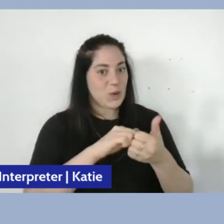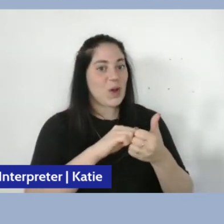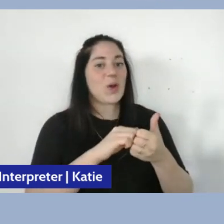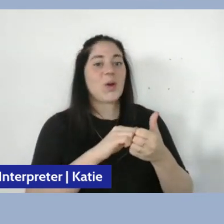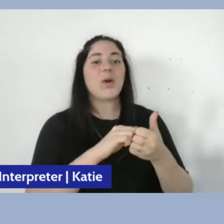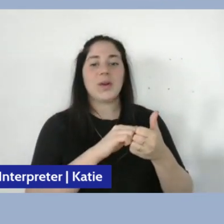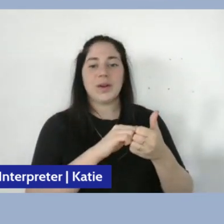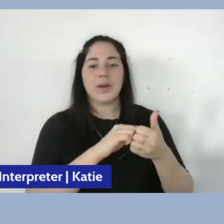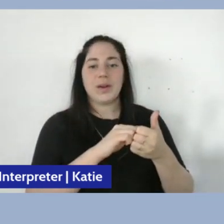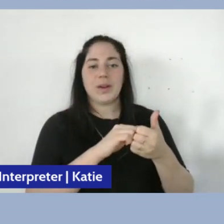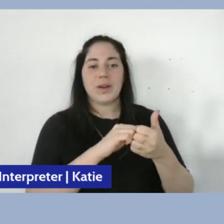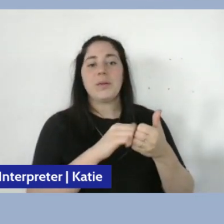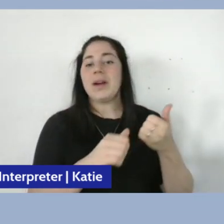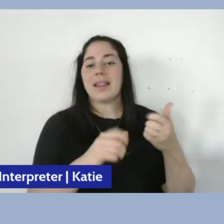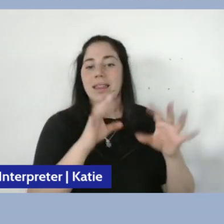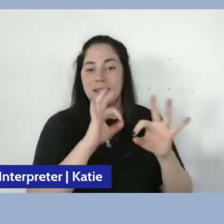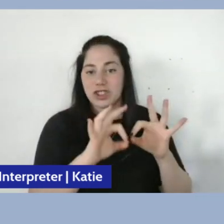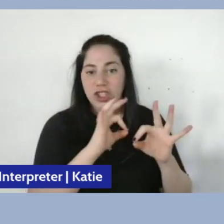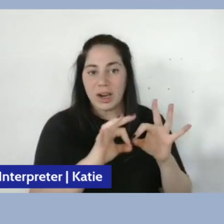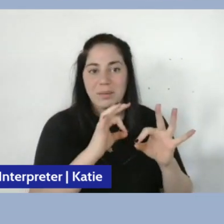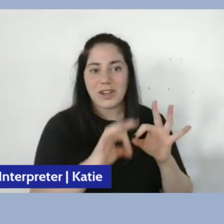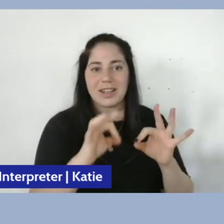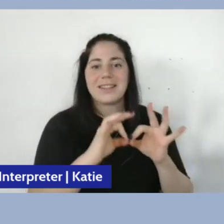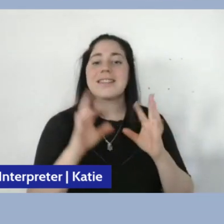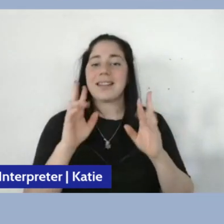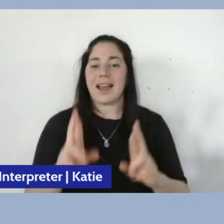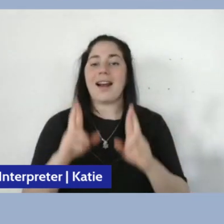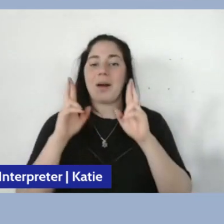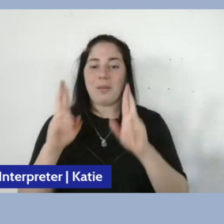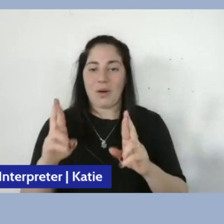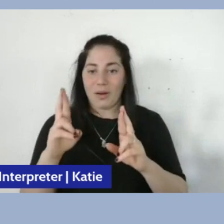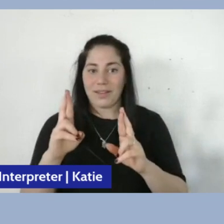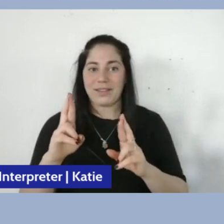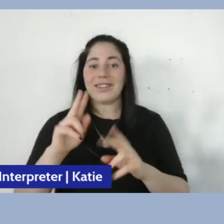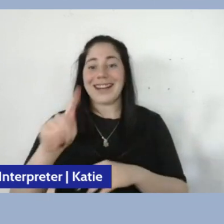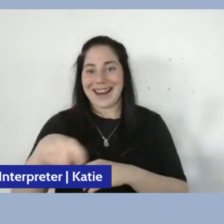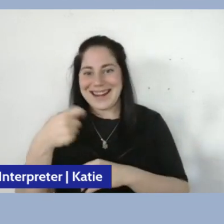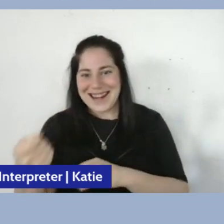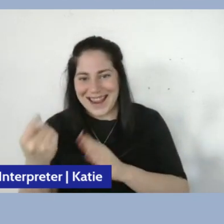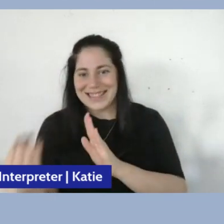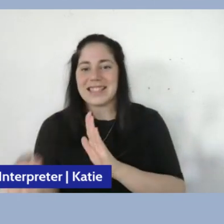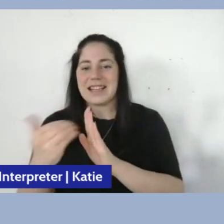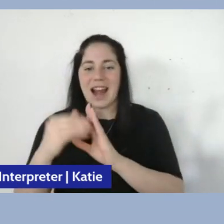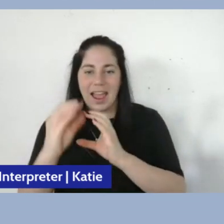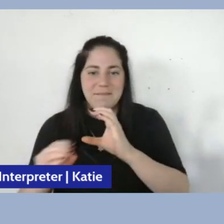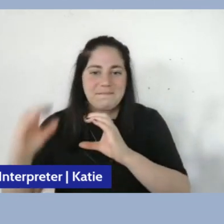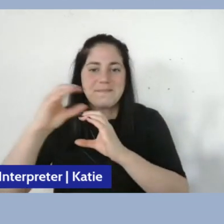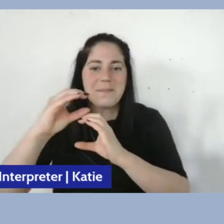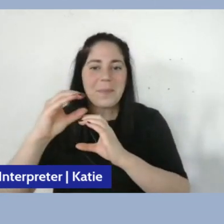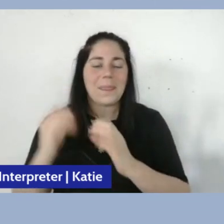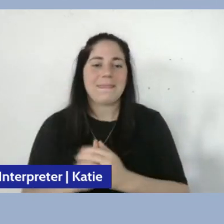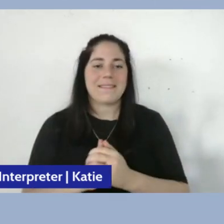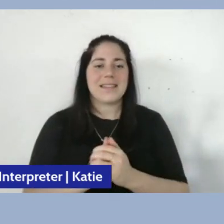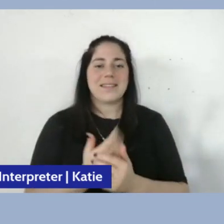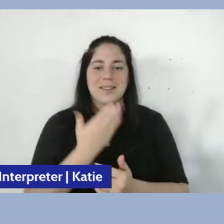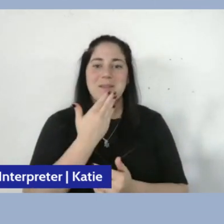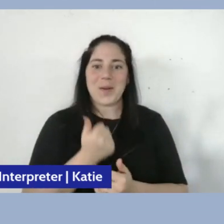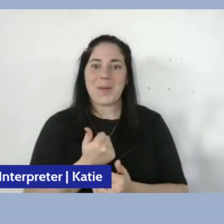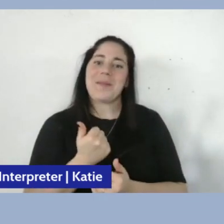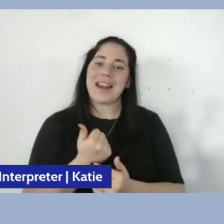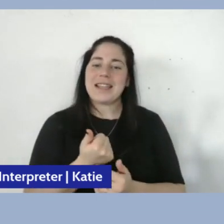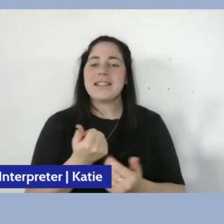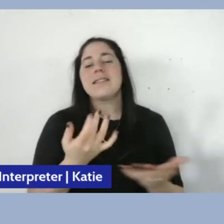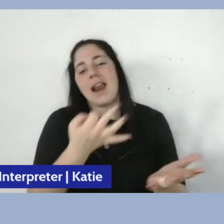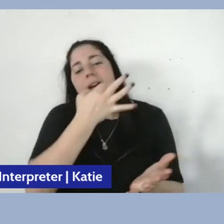the team has a grant in, and we're hopeful to do that next as an add-on. So you should watch this space, but it'll probably be a few years at